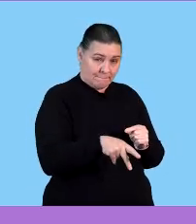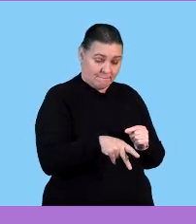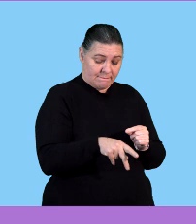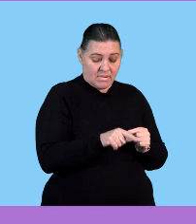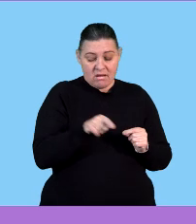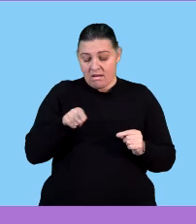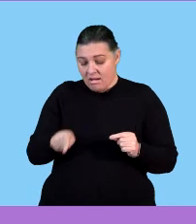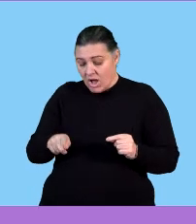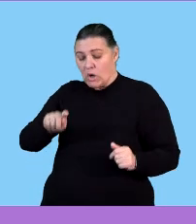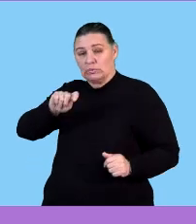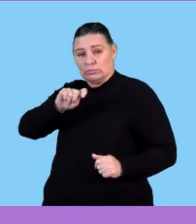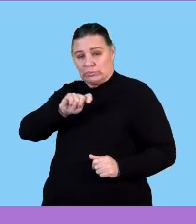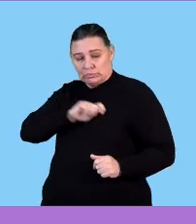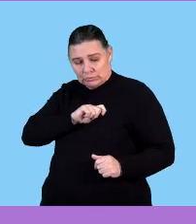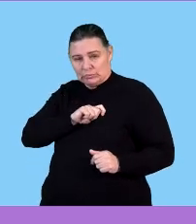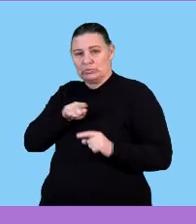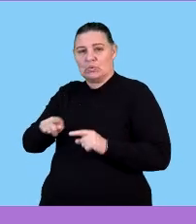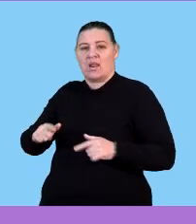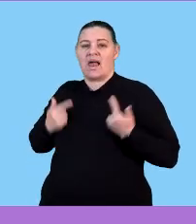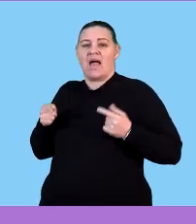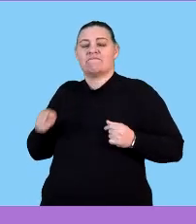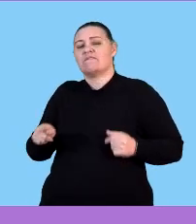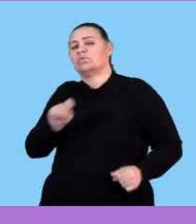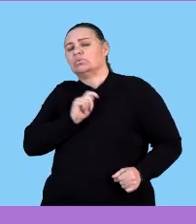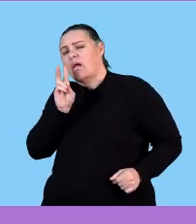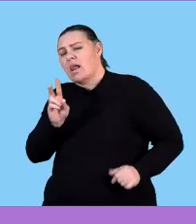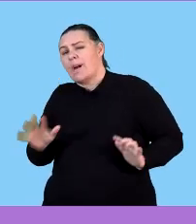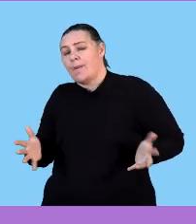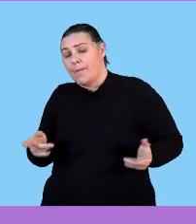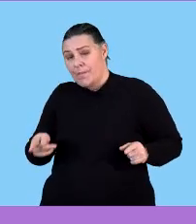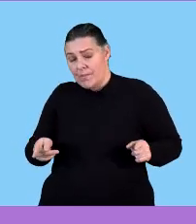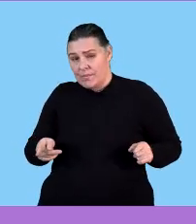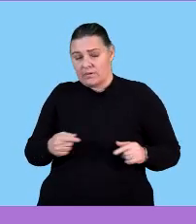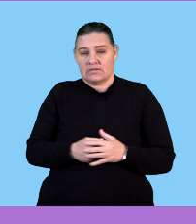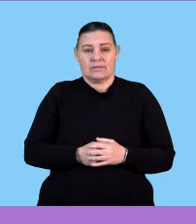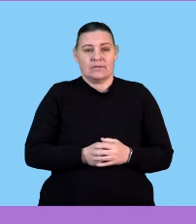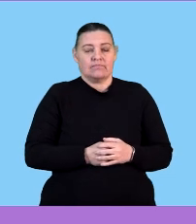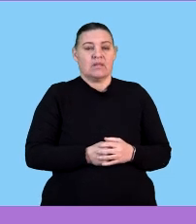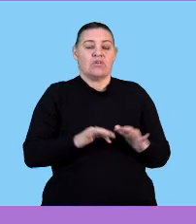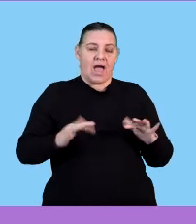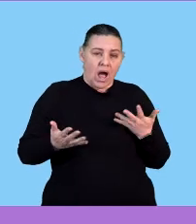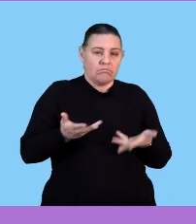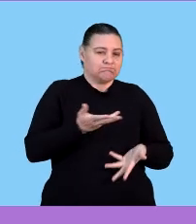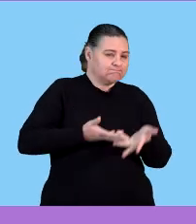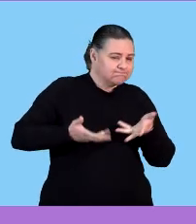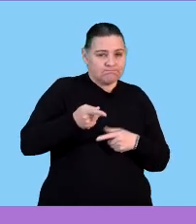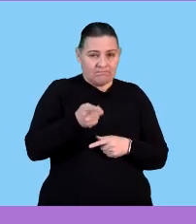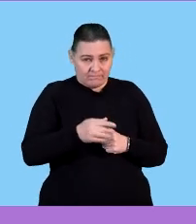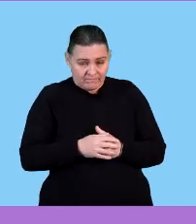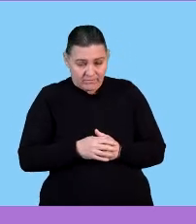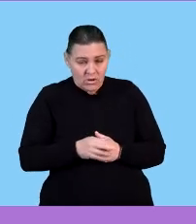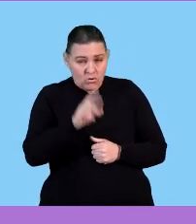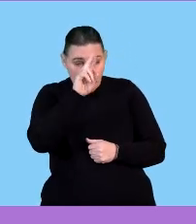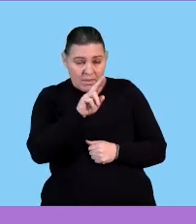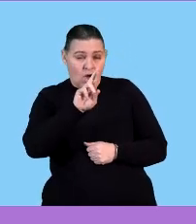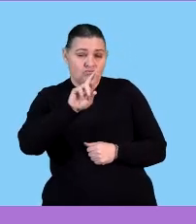map and that same distance in reality. All right, so that's how we're going to talk about this now.